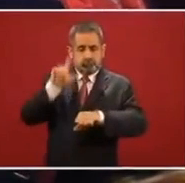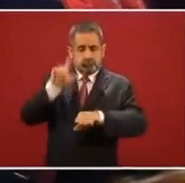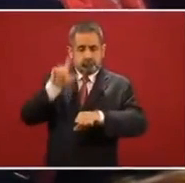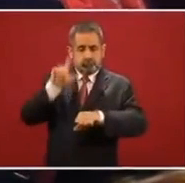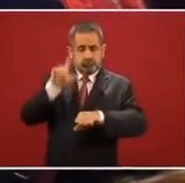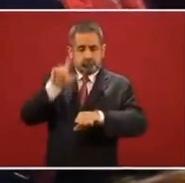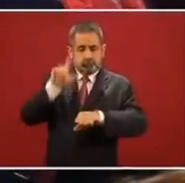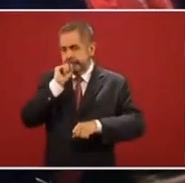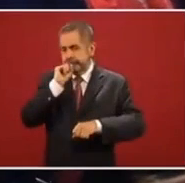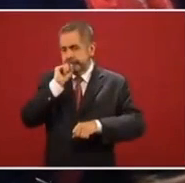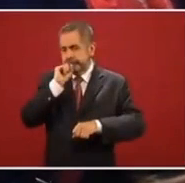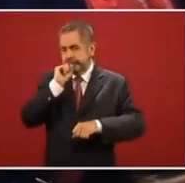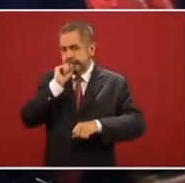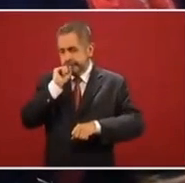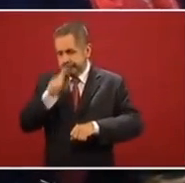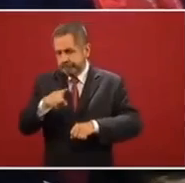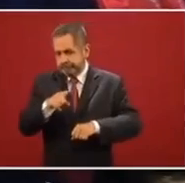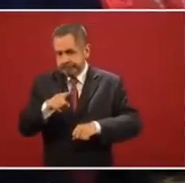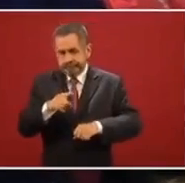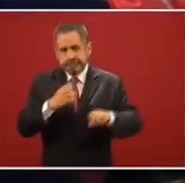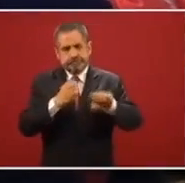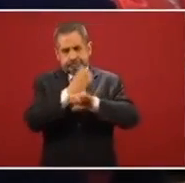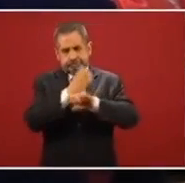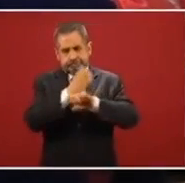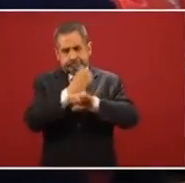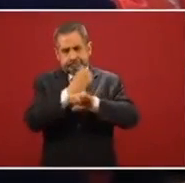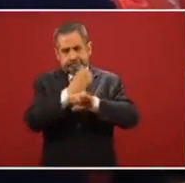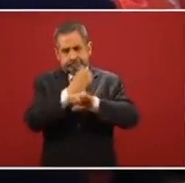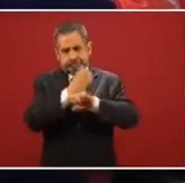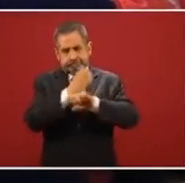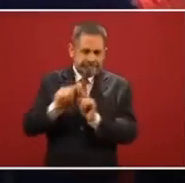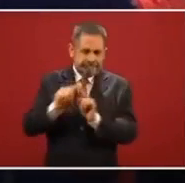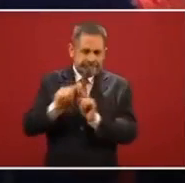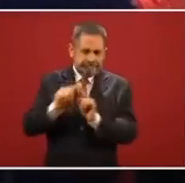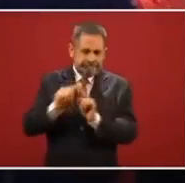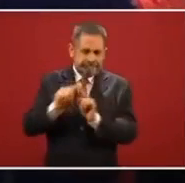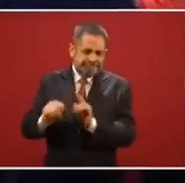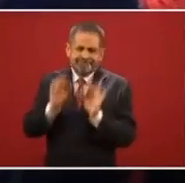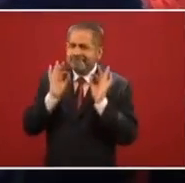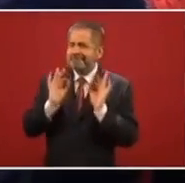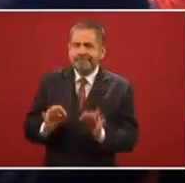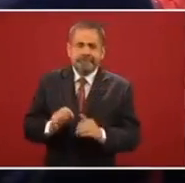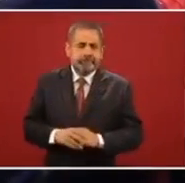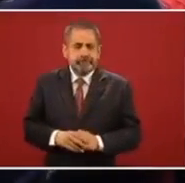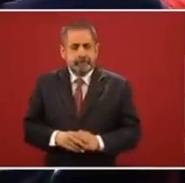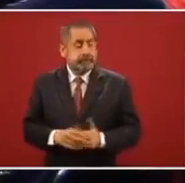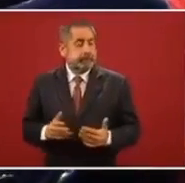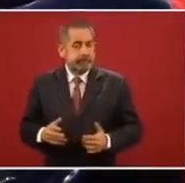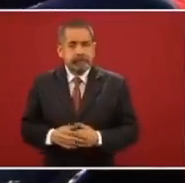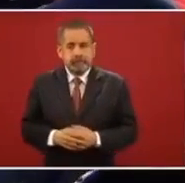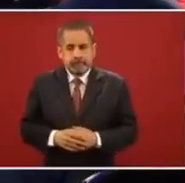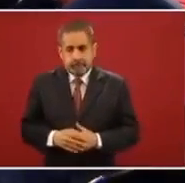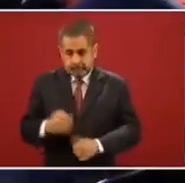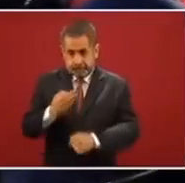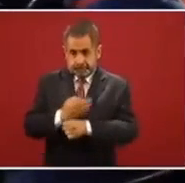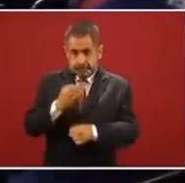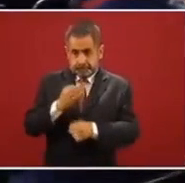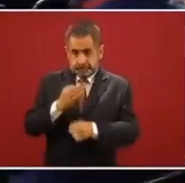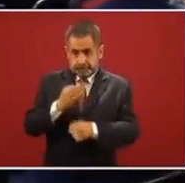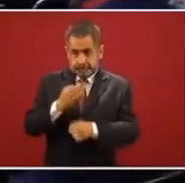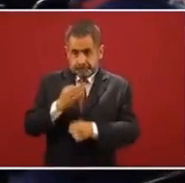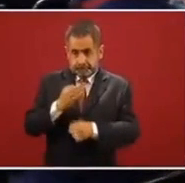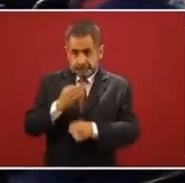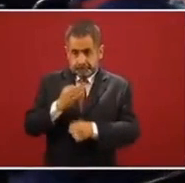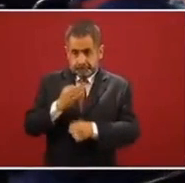level and estatal. state. Hasta el momento, todas las capacidades que